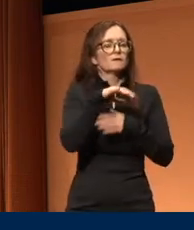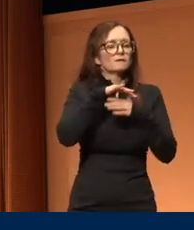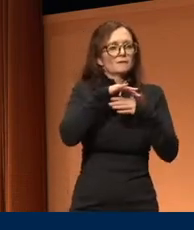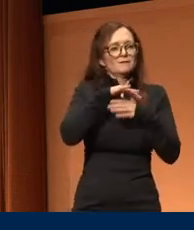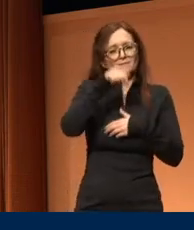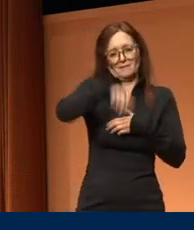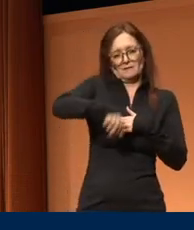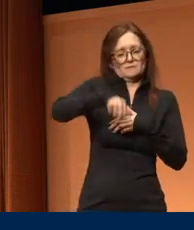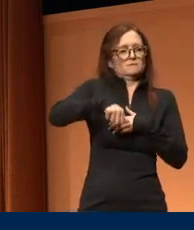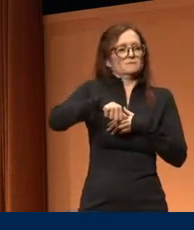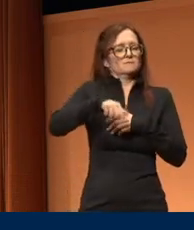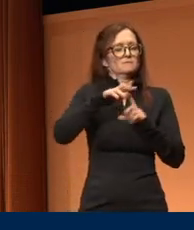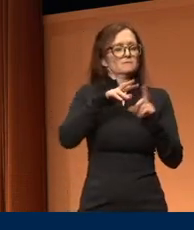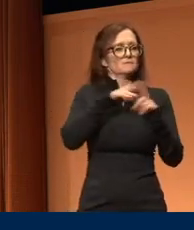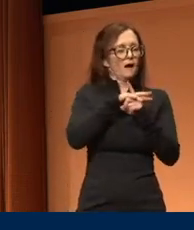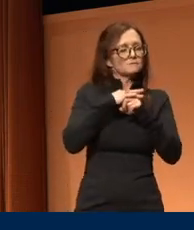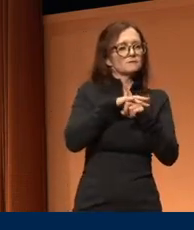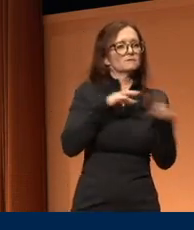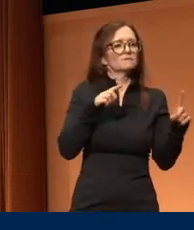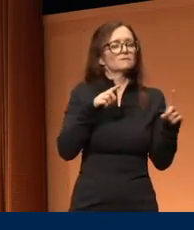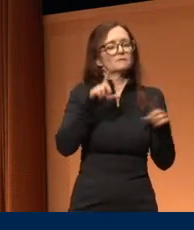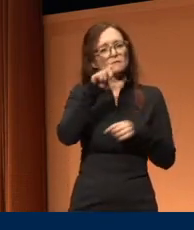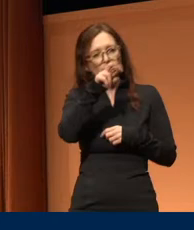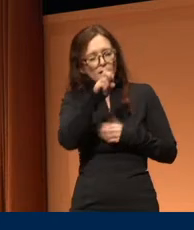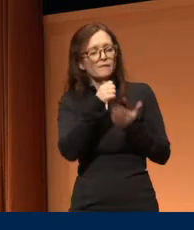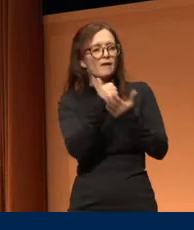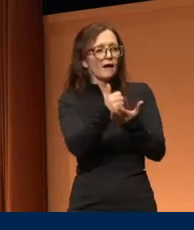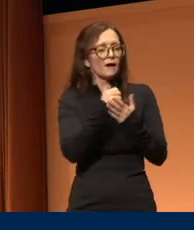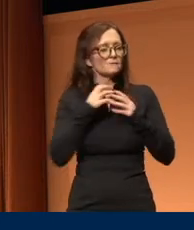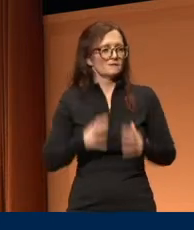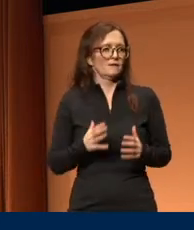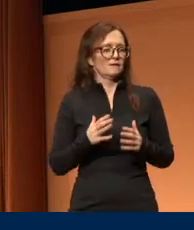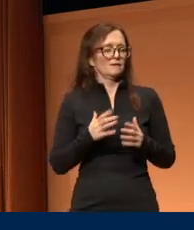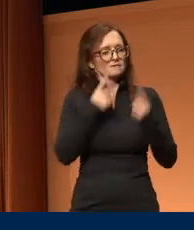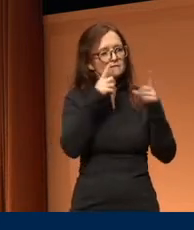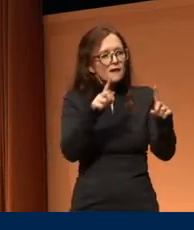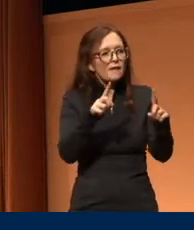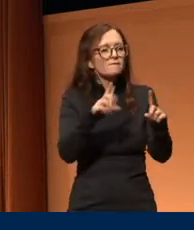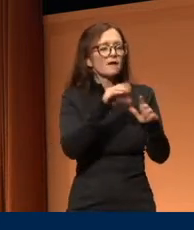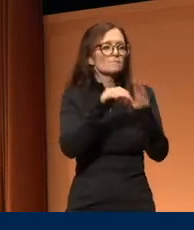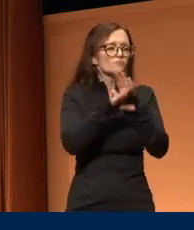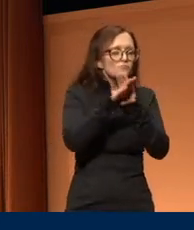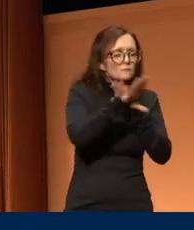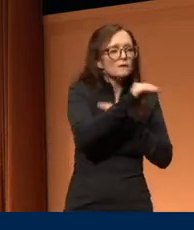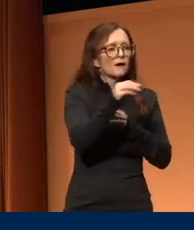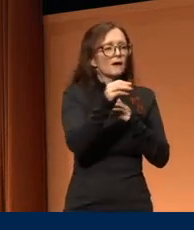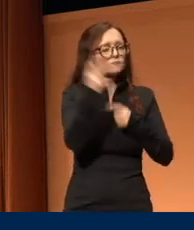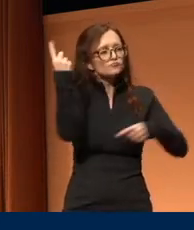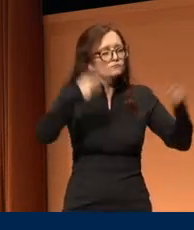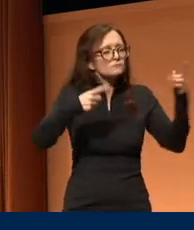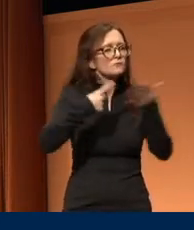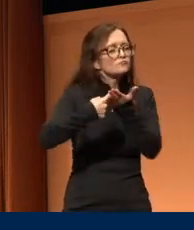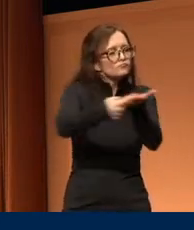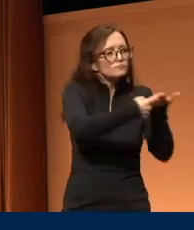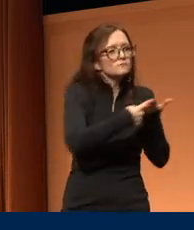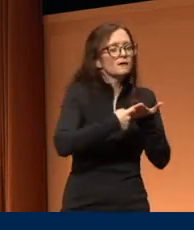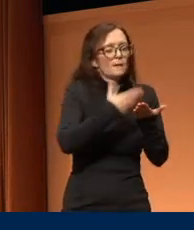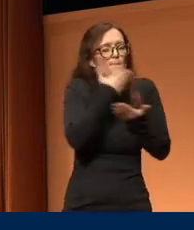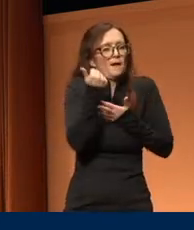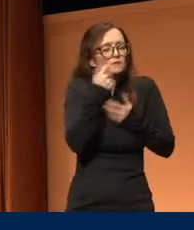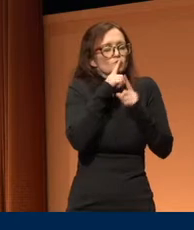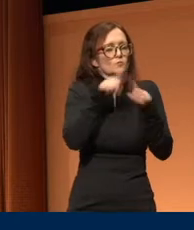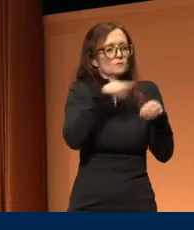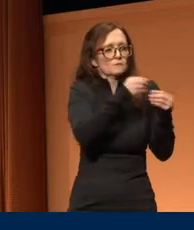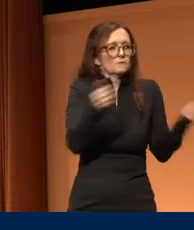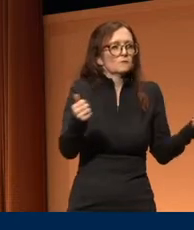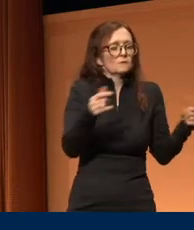citizens' assemblies. Love helps citizens successfully and productively engage in deliberation, giving them the best possible shot at